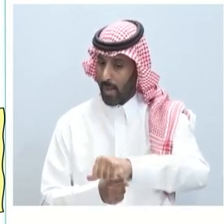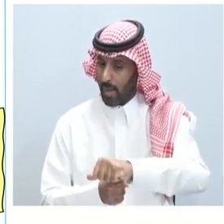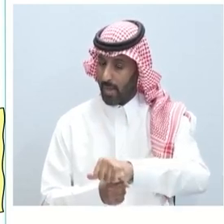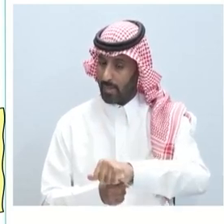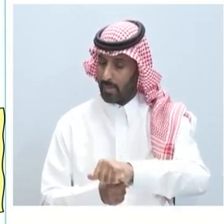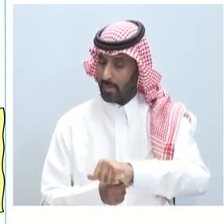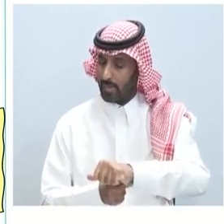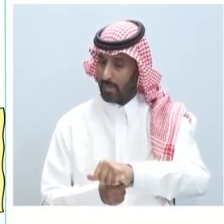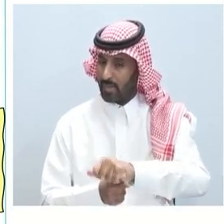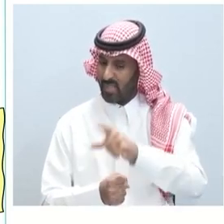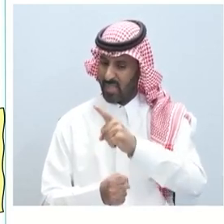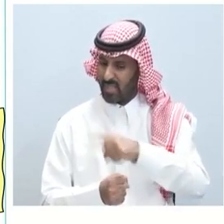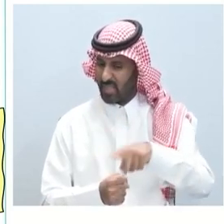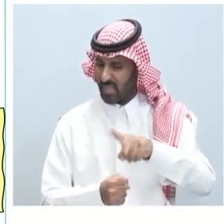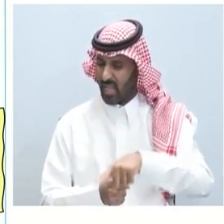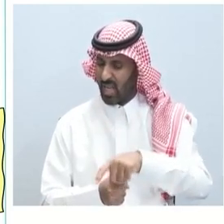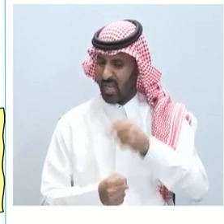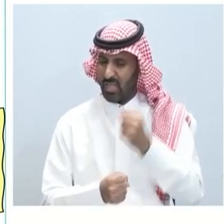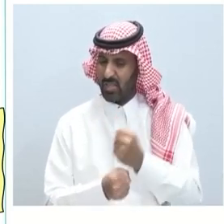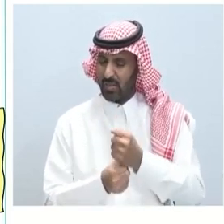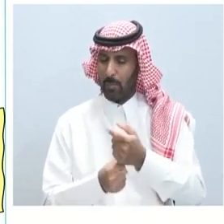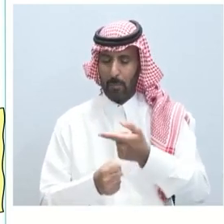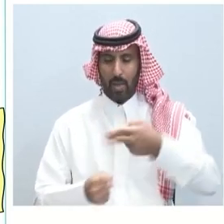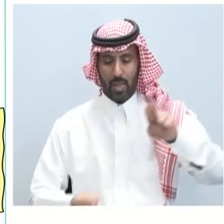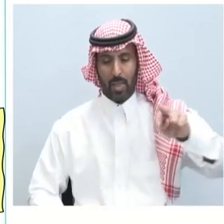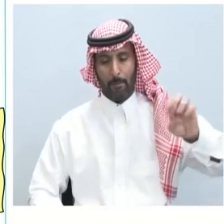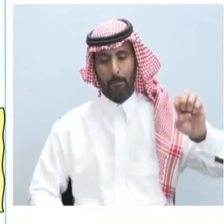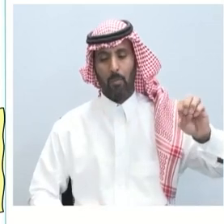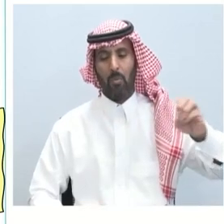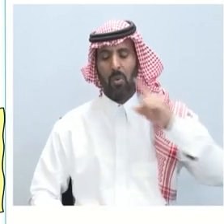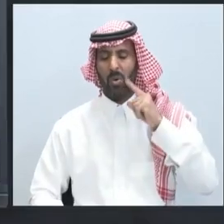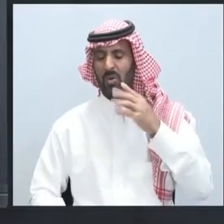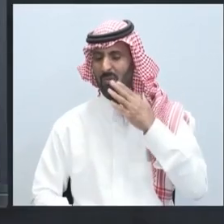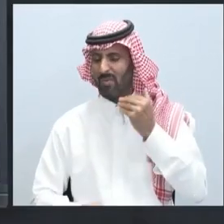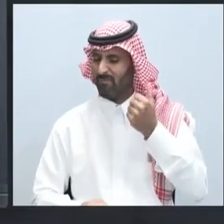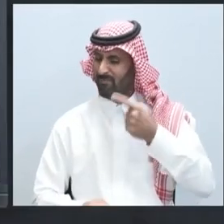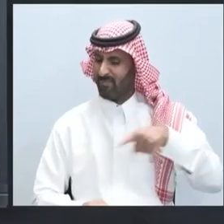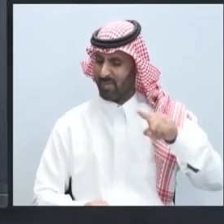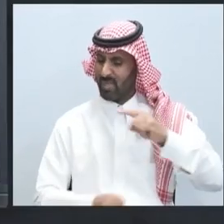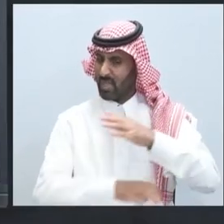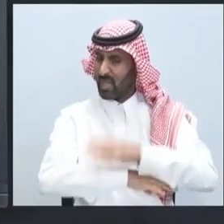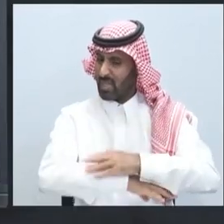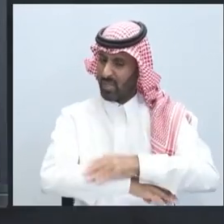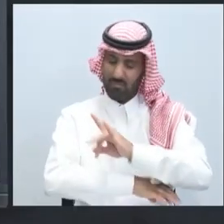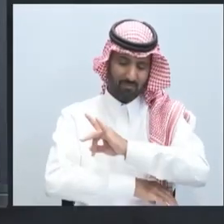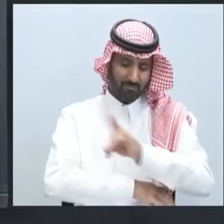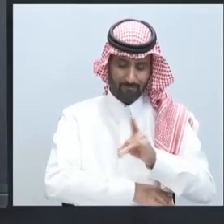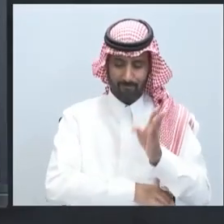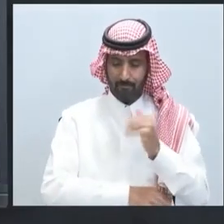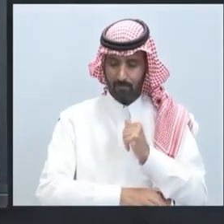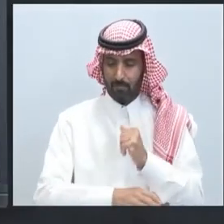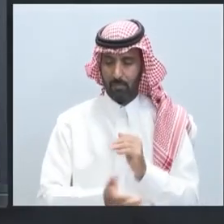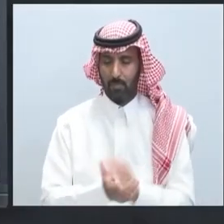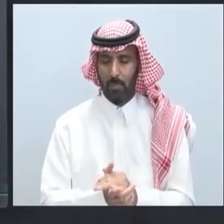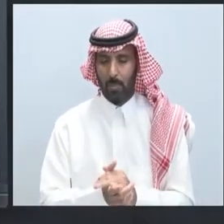be called immoral or unethical. For example, cheating in an exam is